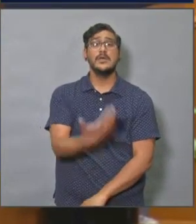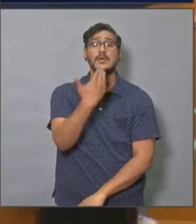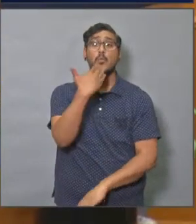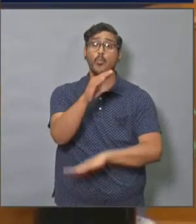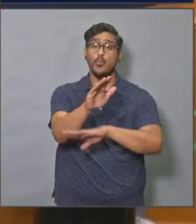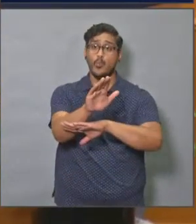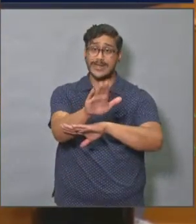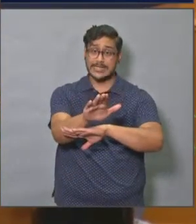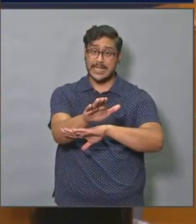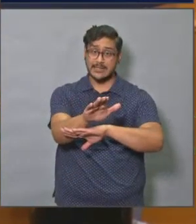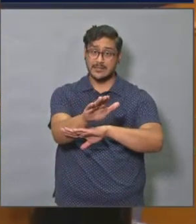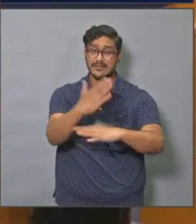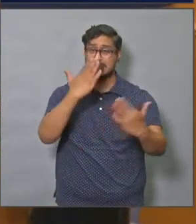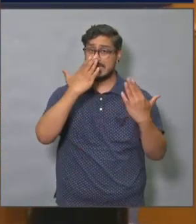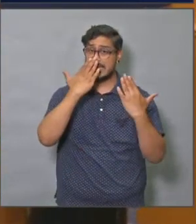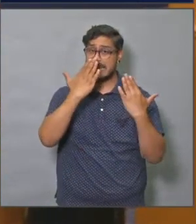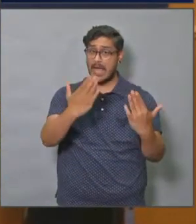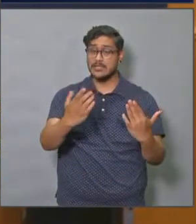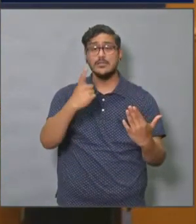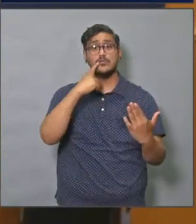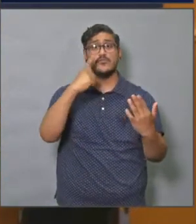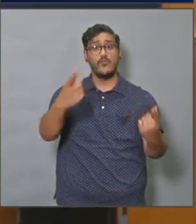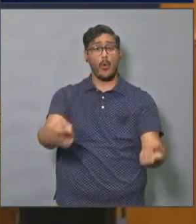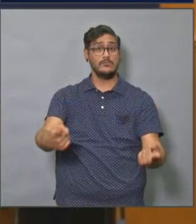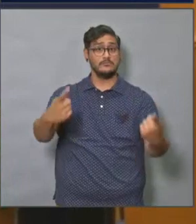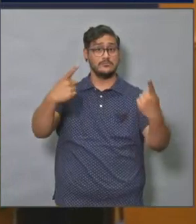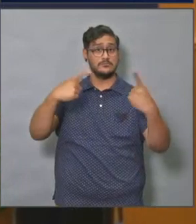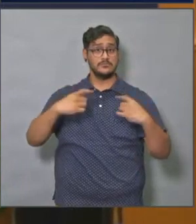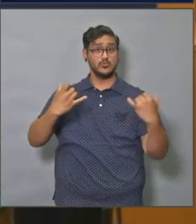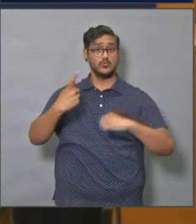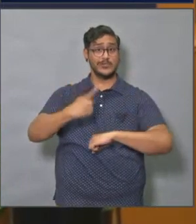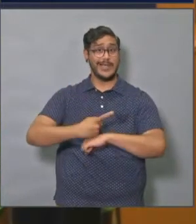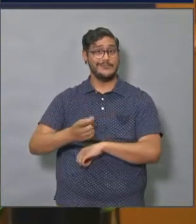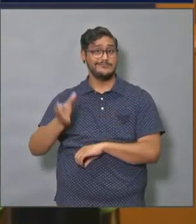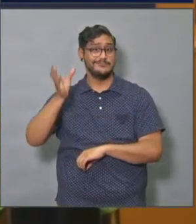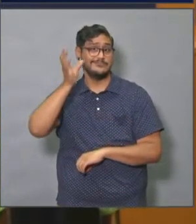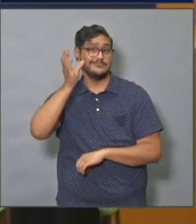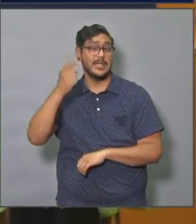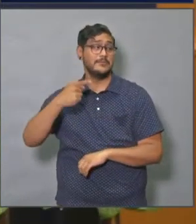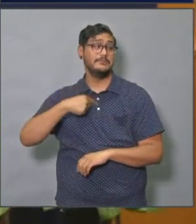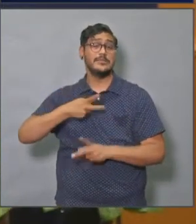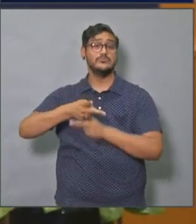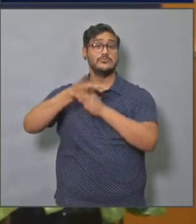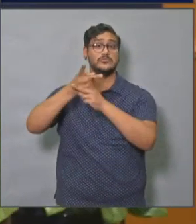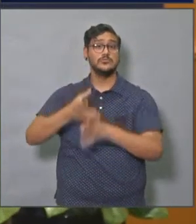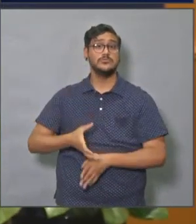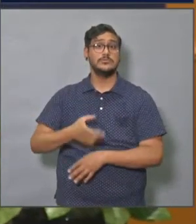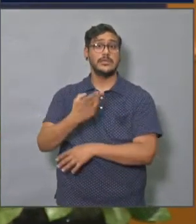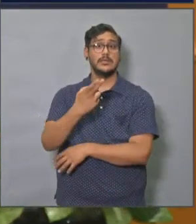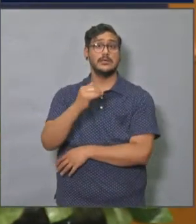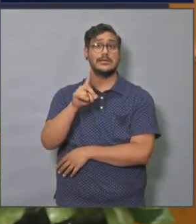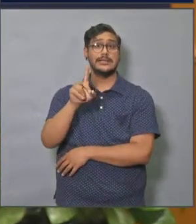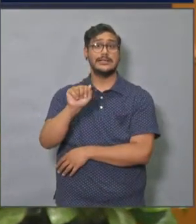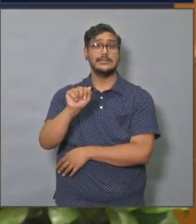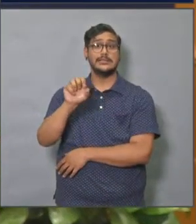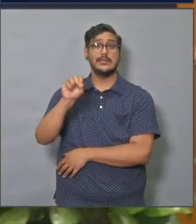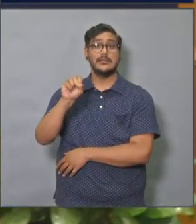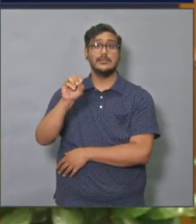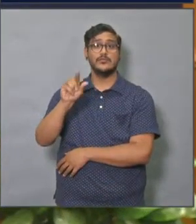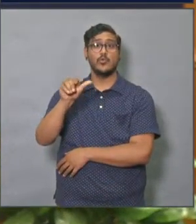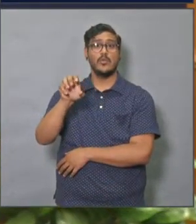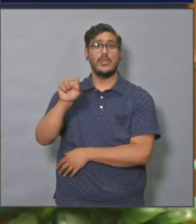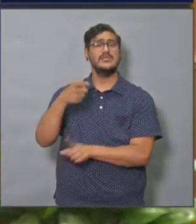Buenas tardes y gracias por acompañarnos hoy día. Yo soy la supervisora Hilda Solís, representando